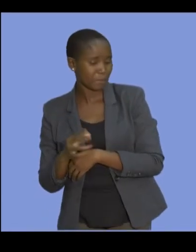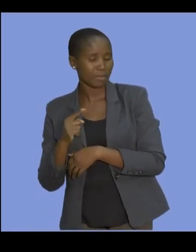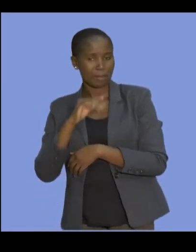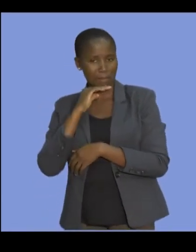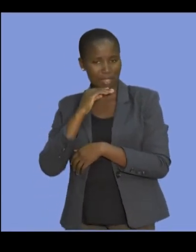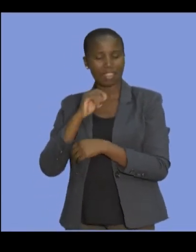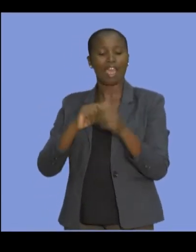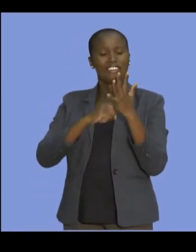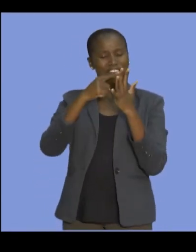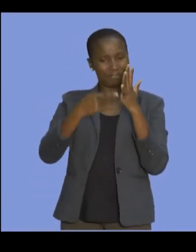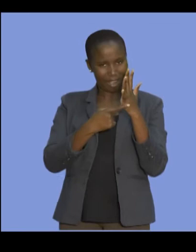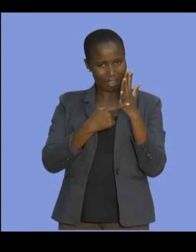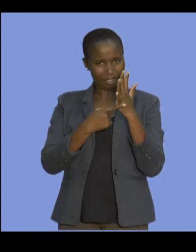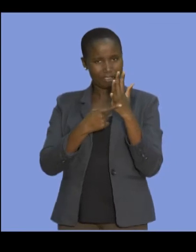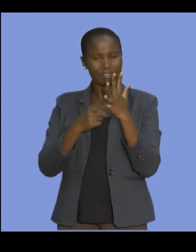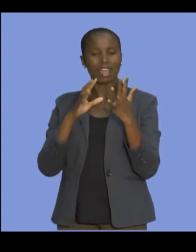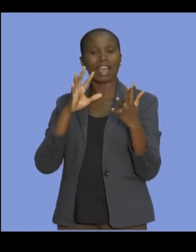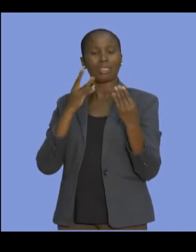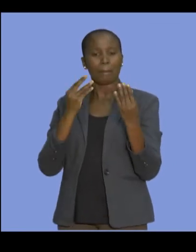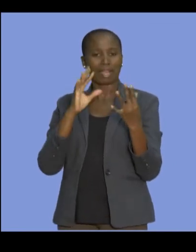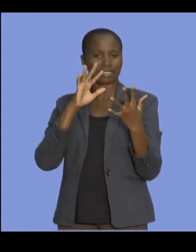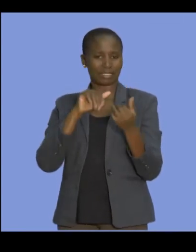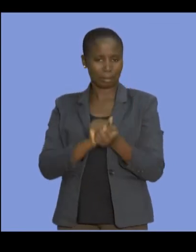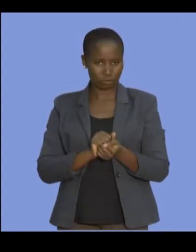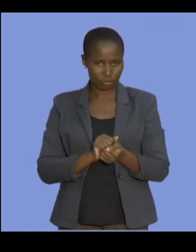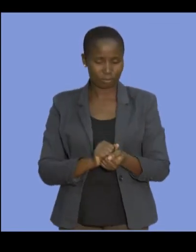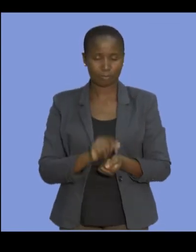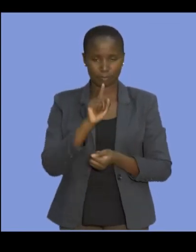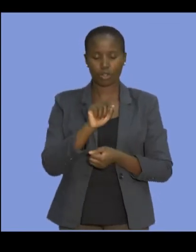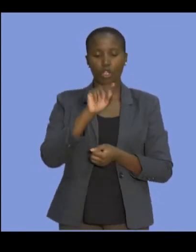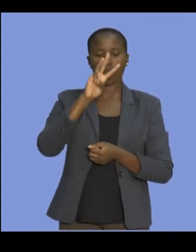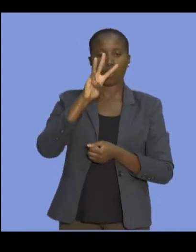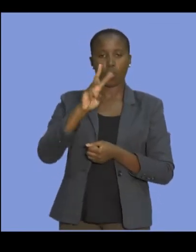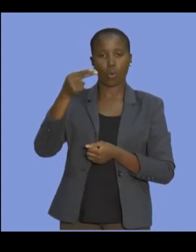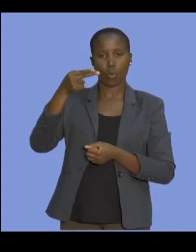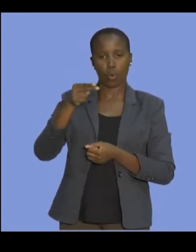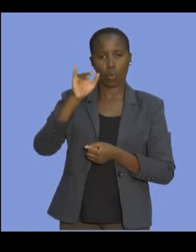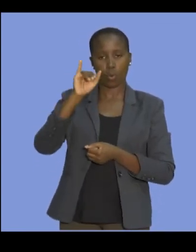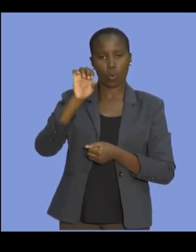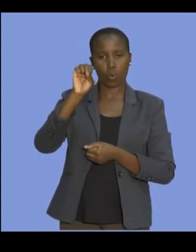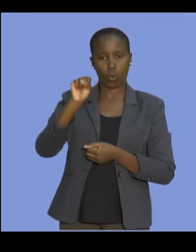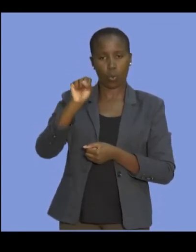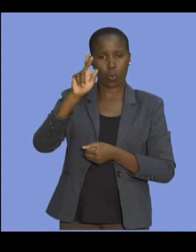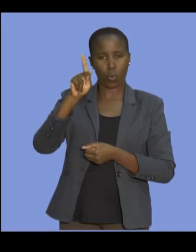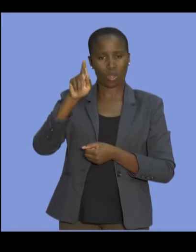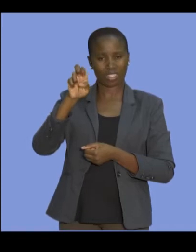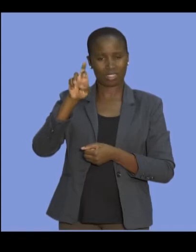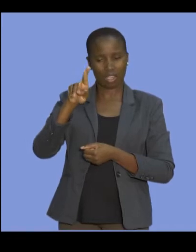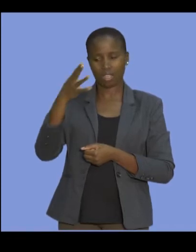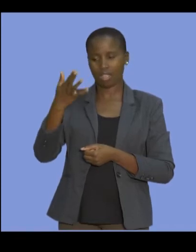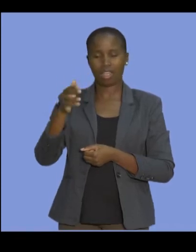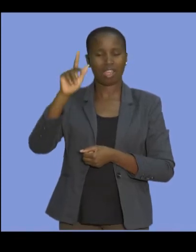plot. So the box and whisker plot is also called a box plot. You can go with the box plot or the whisker